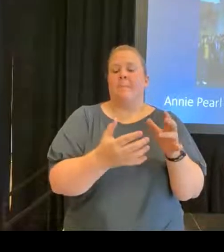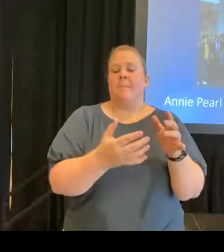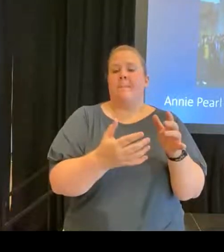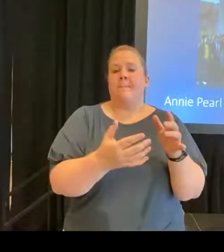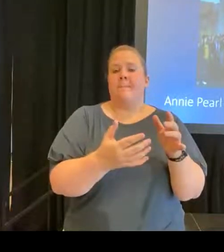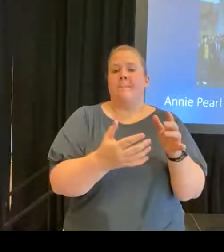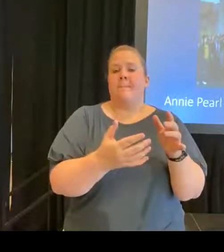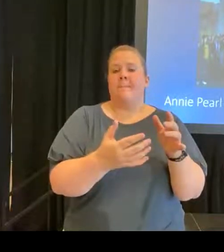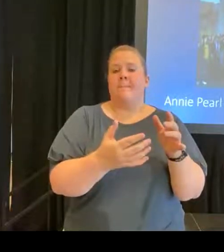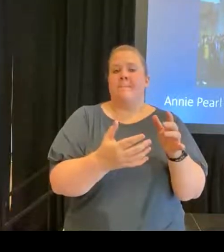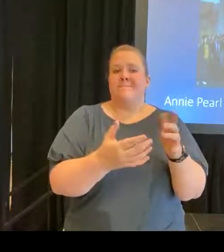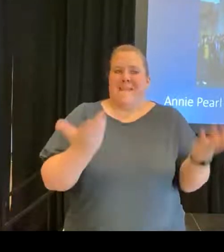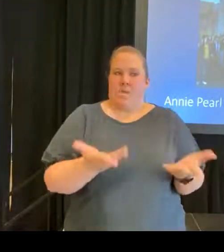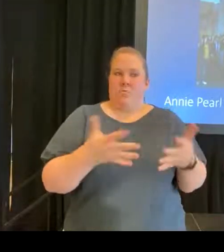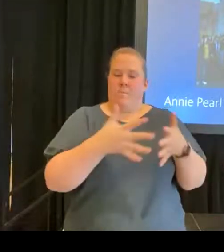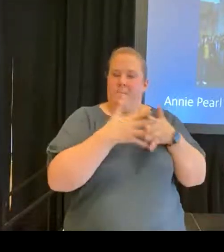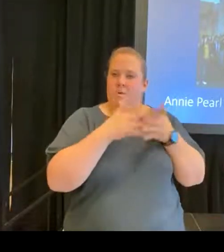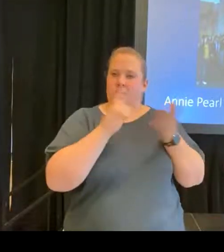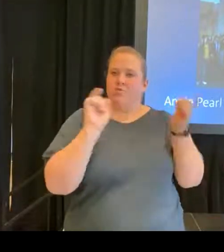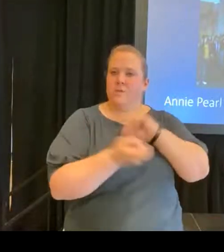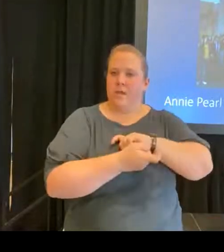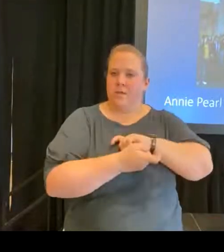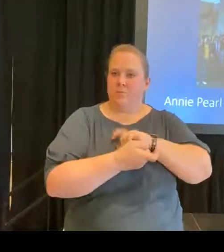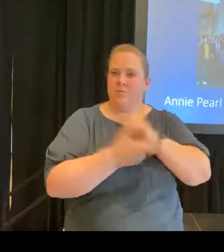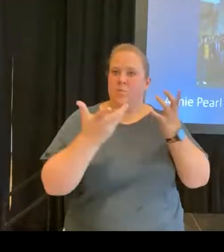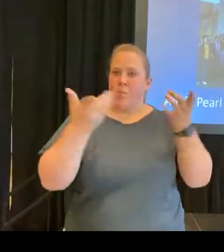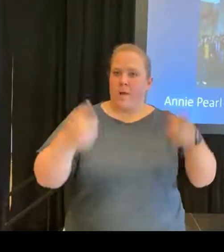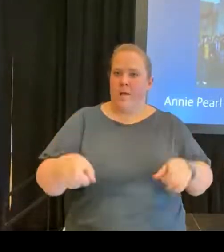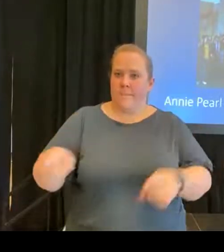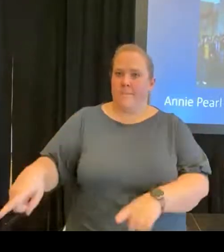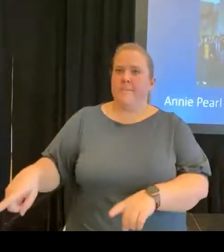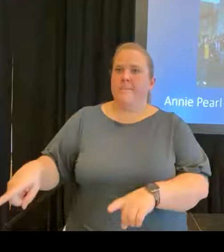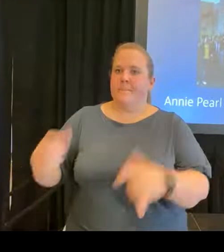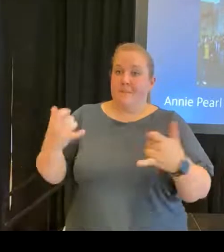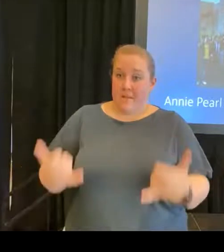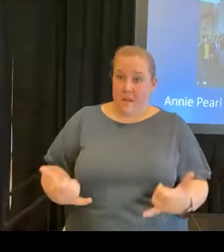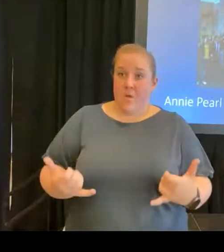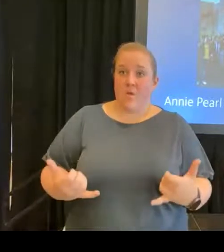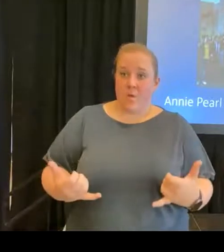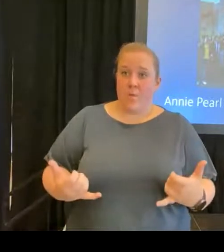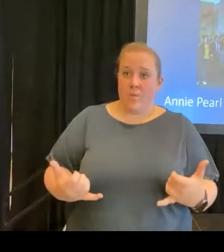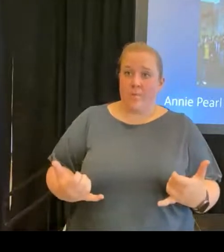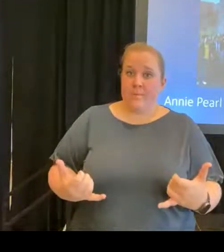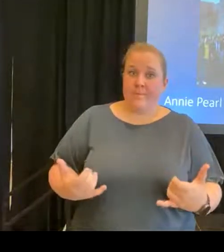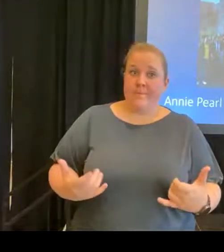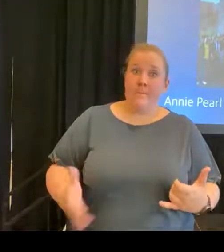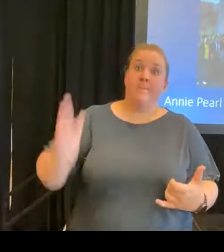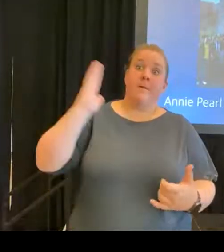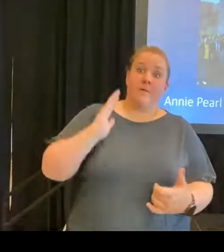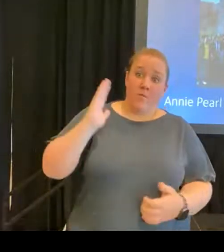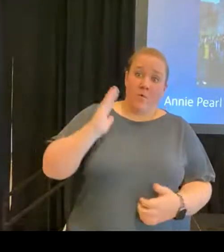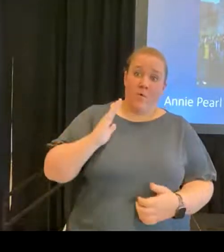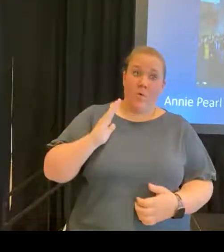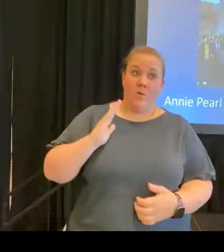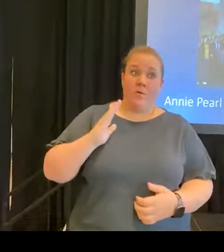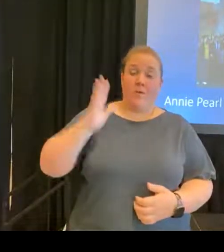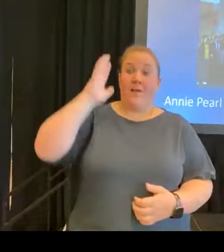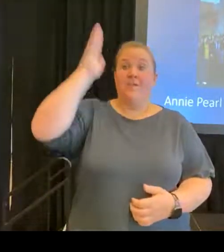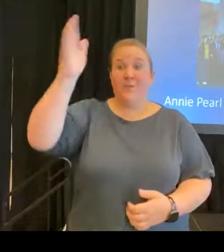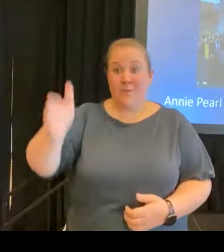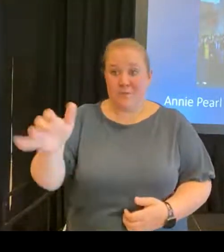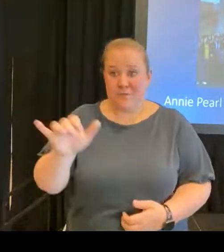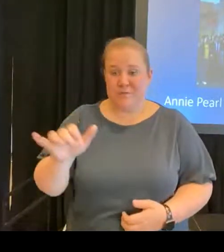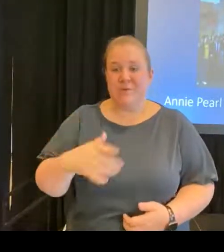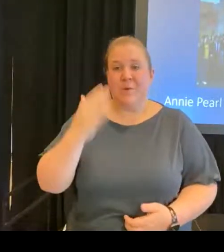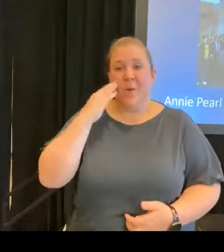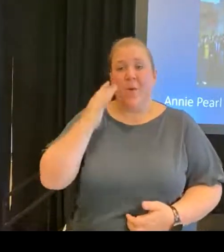the change here in America and what's going on now and before and beyond, all the